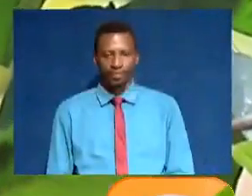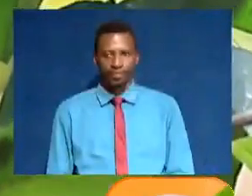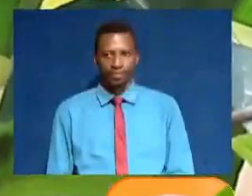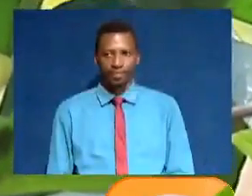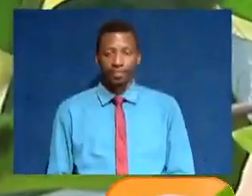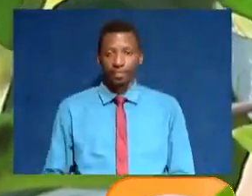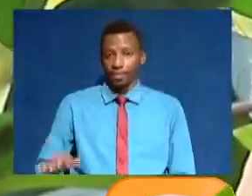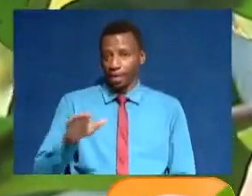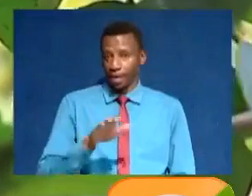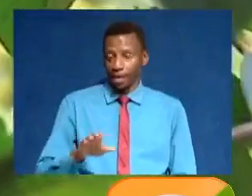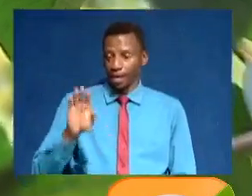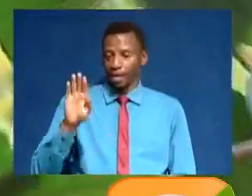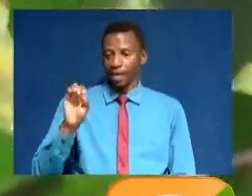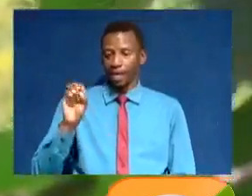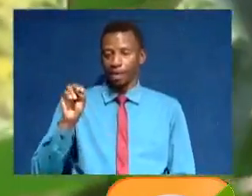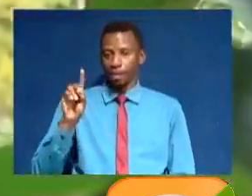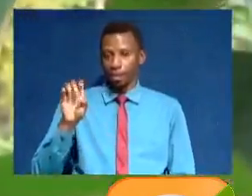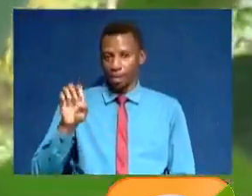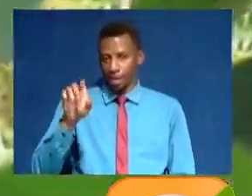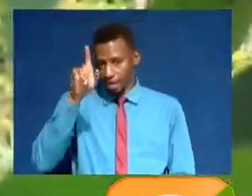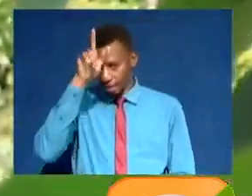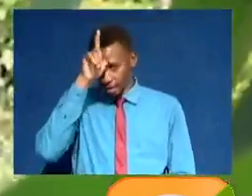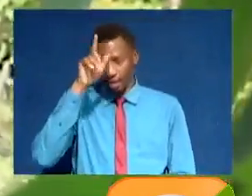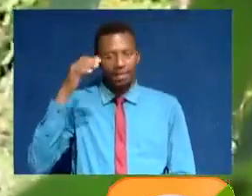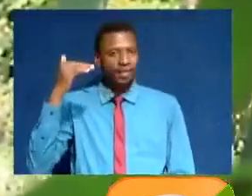At Bonde Village in Siaya County,